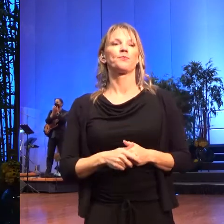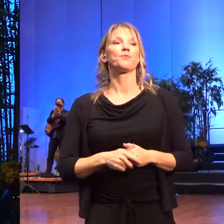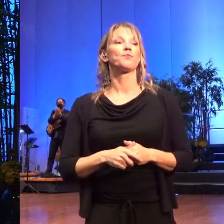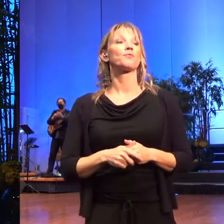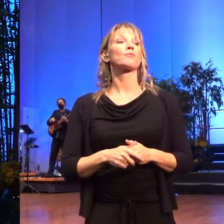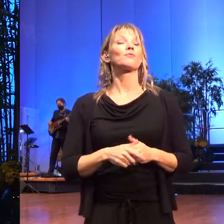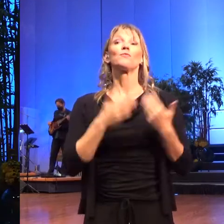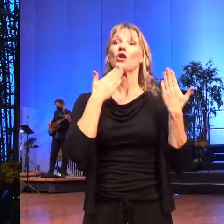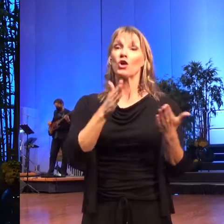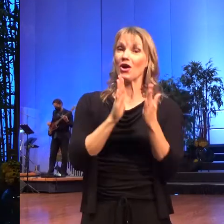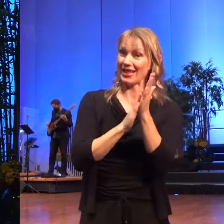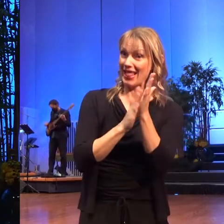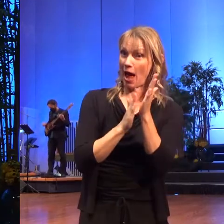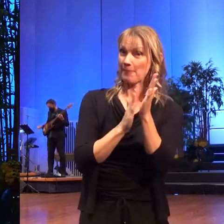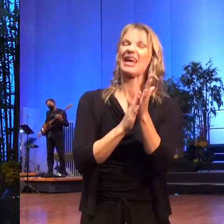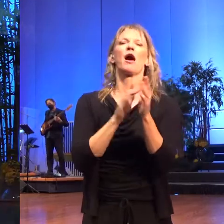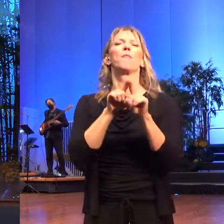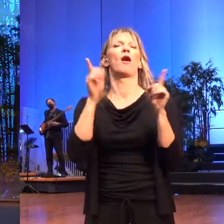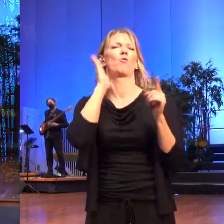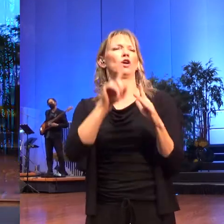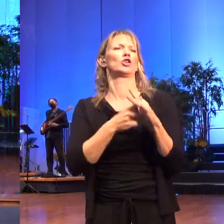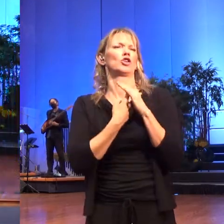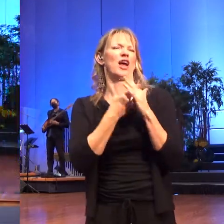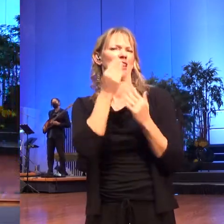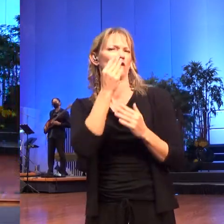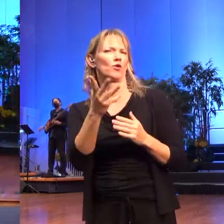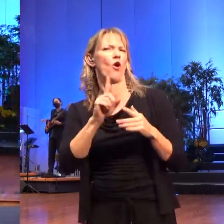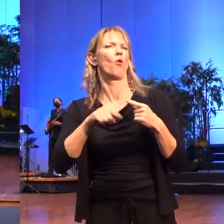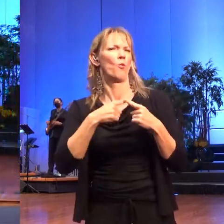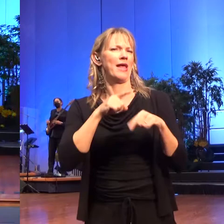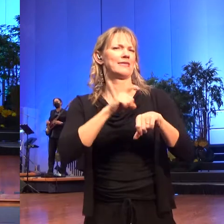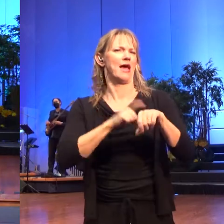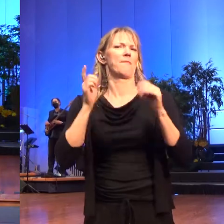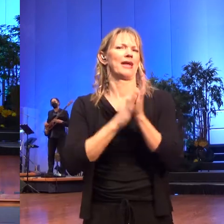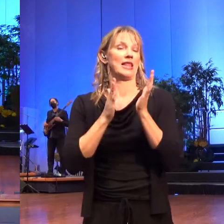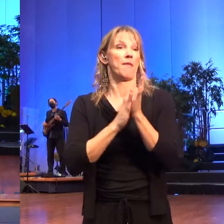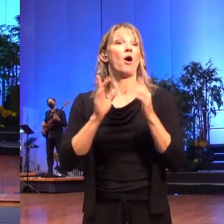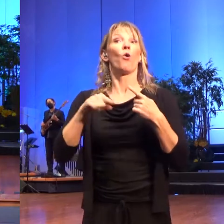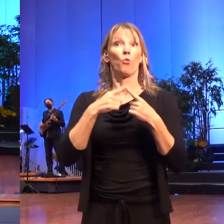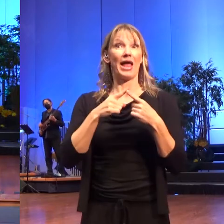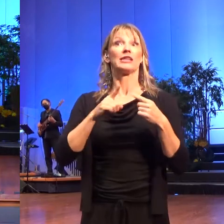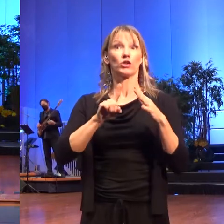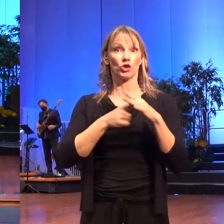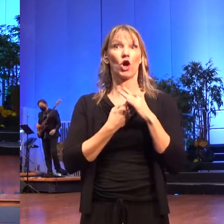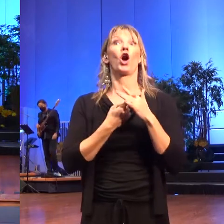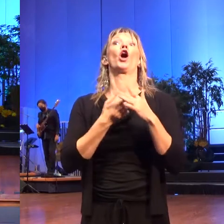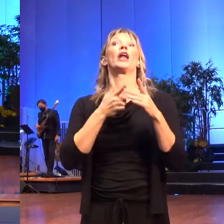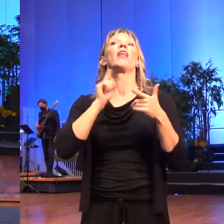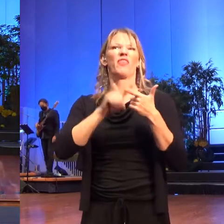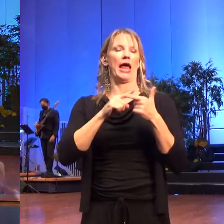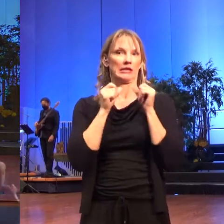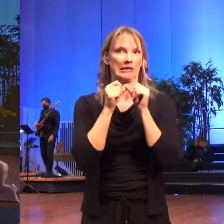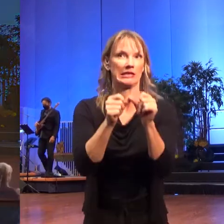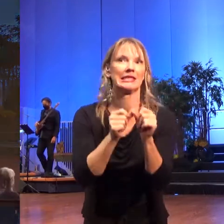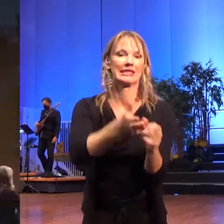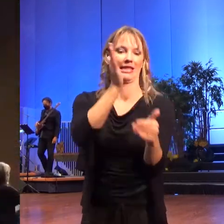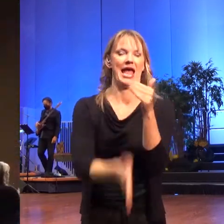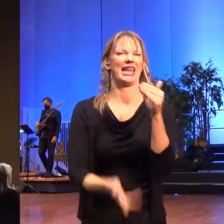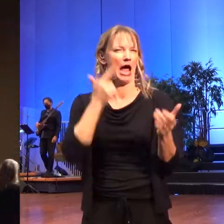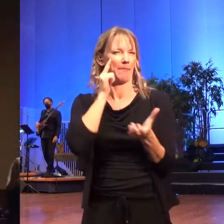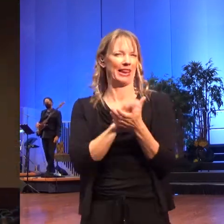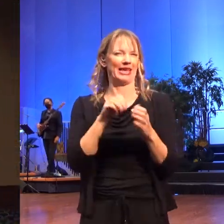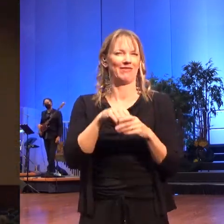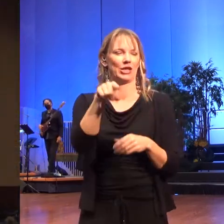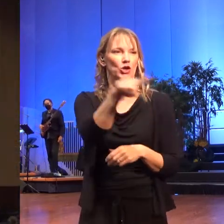There is a good clapping bit in this one, but I'll start you off when it's time to clap. But once I start you off, I need you to keep on going right to the end, okay? I believe in you.